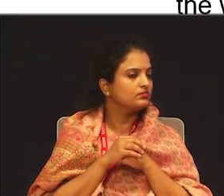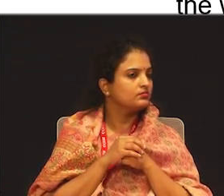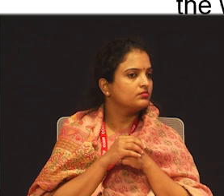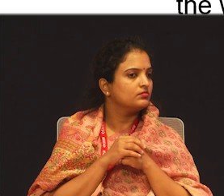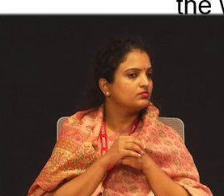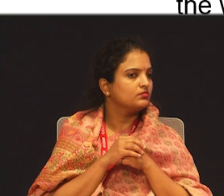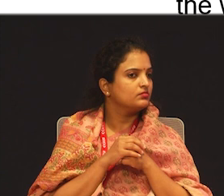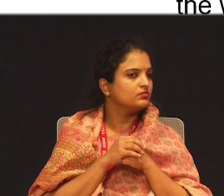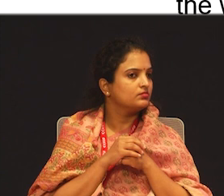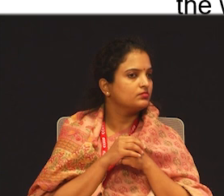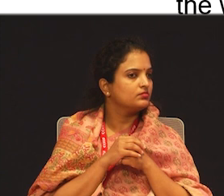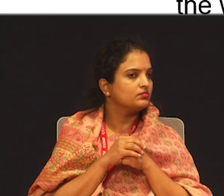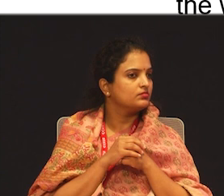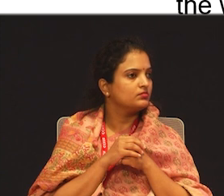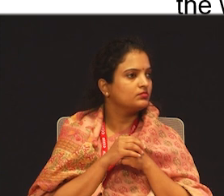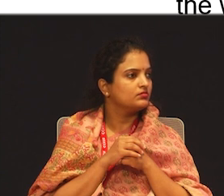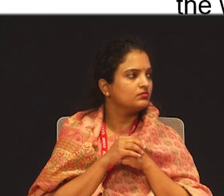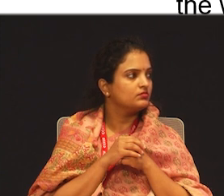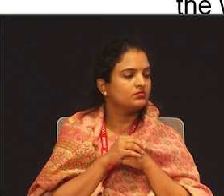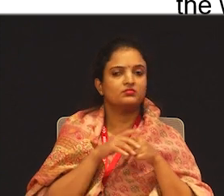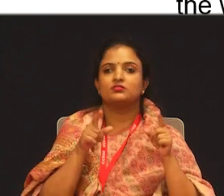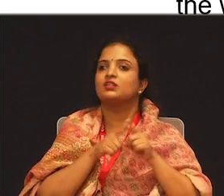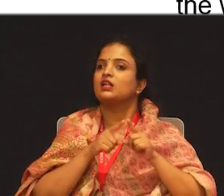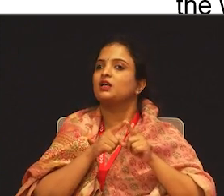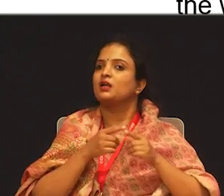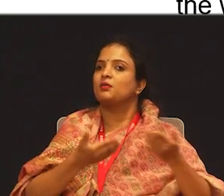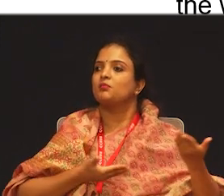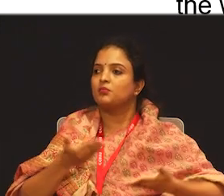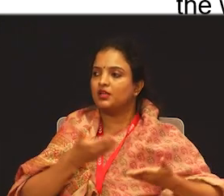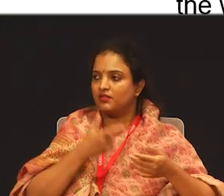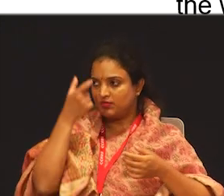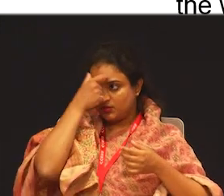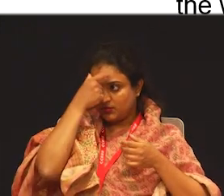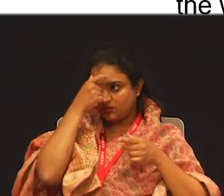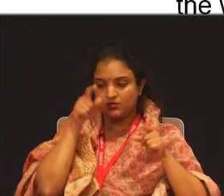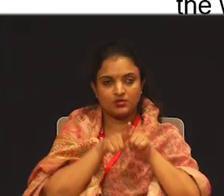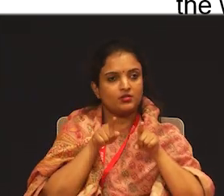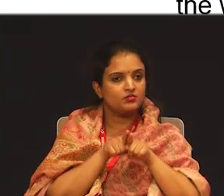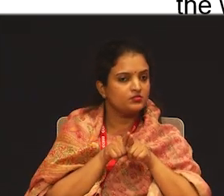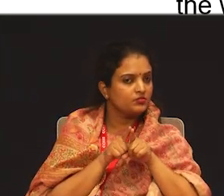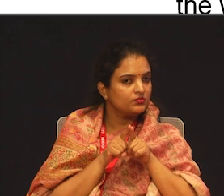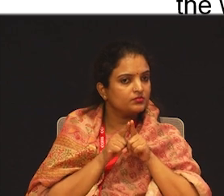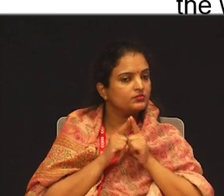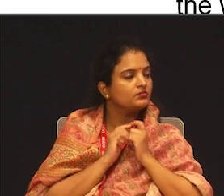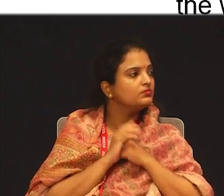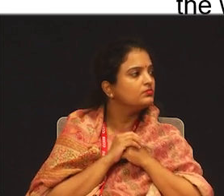How many of us have included children with behavior problems in our list of disability conditions?